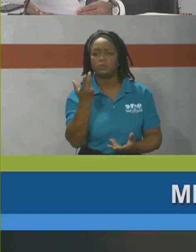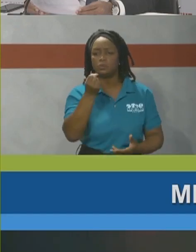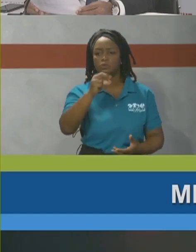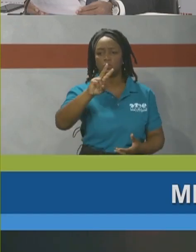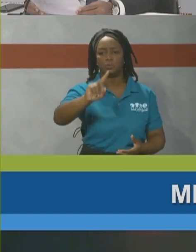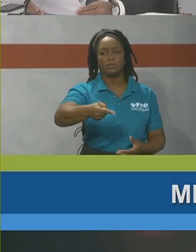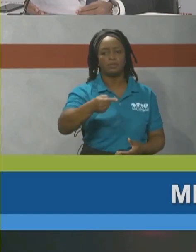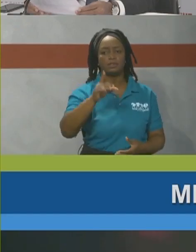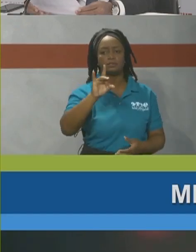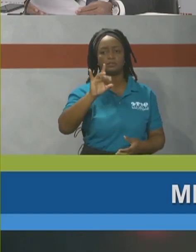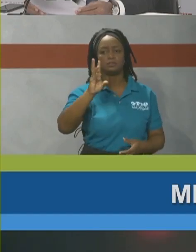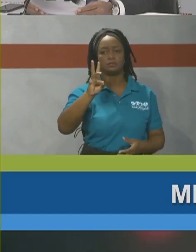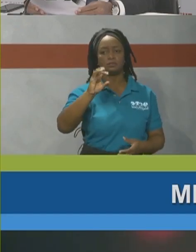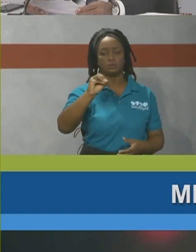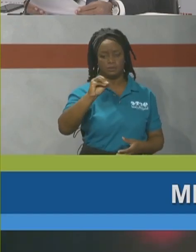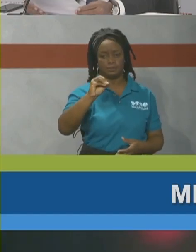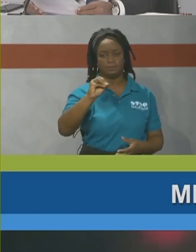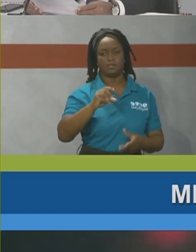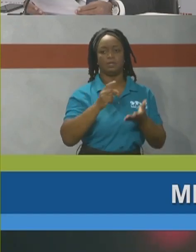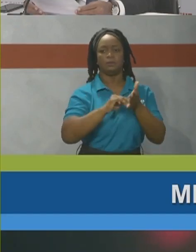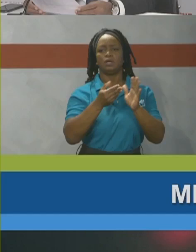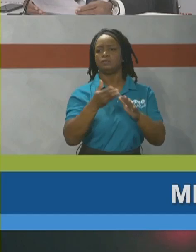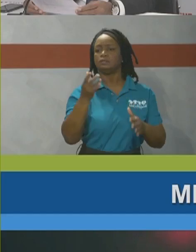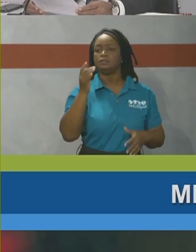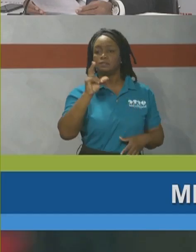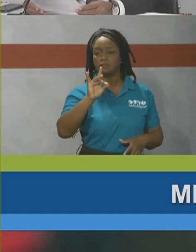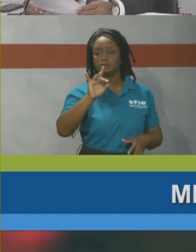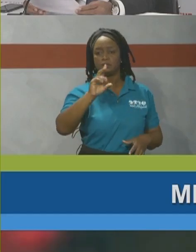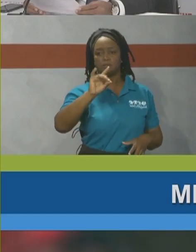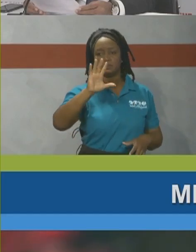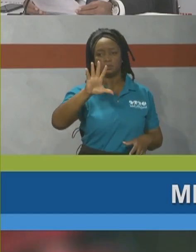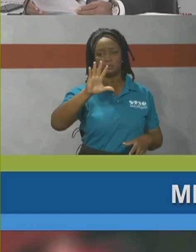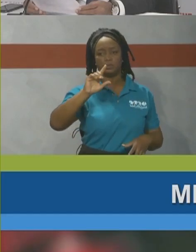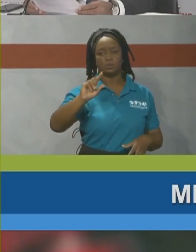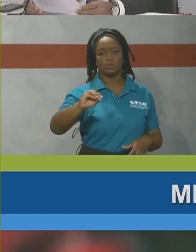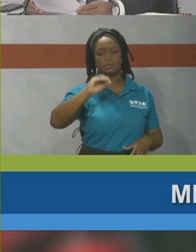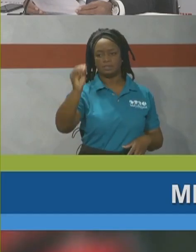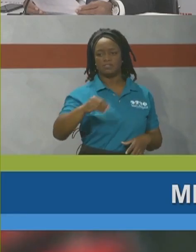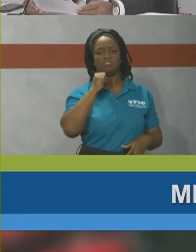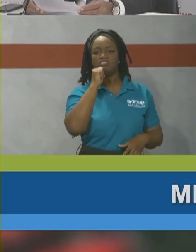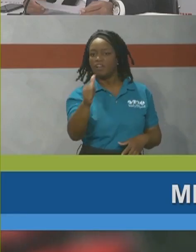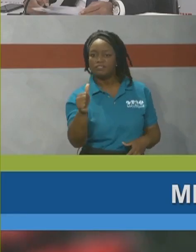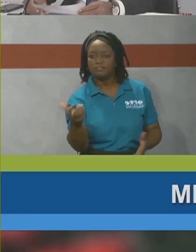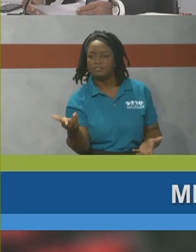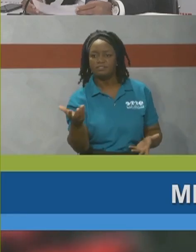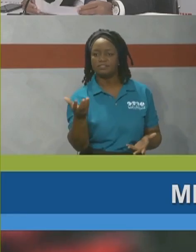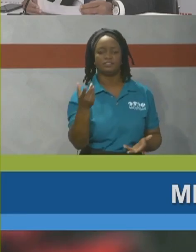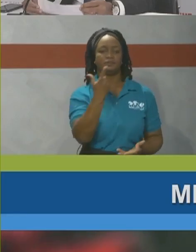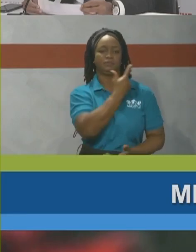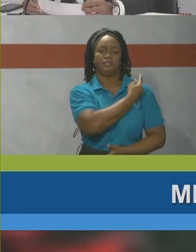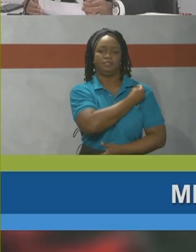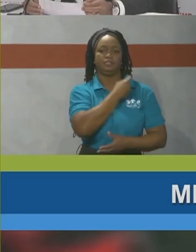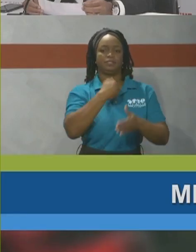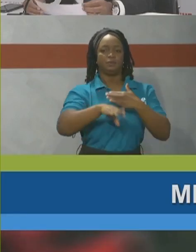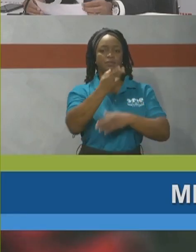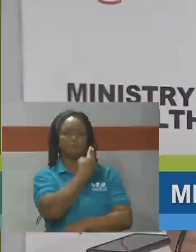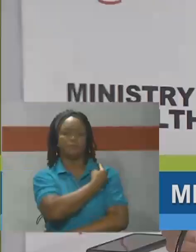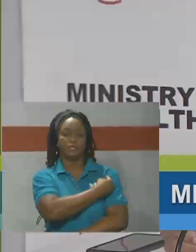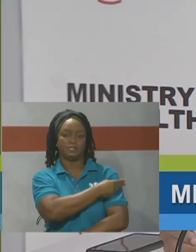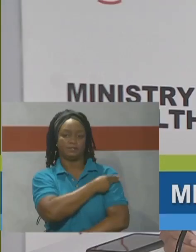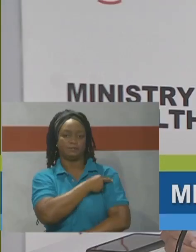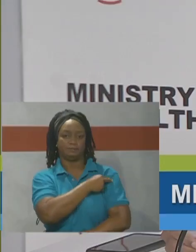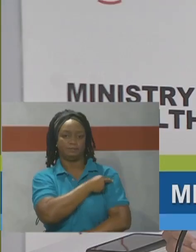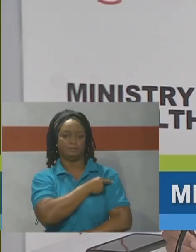12,860. Therefore, 83.5% of those would have not been fully vaccinated during their hospital stay. I think that brings me to the end of my